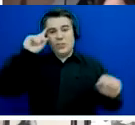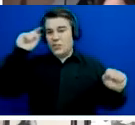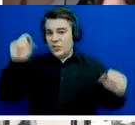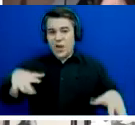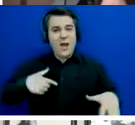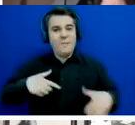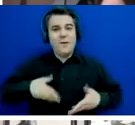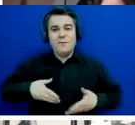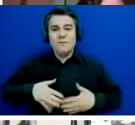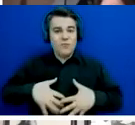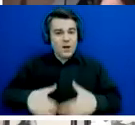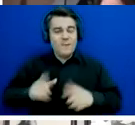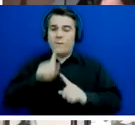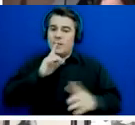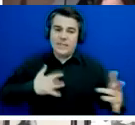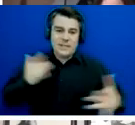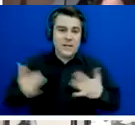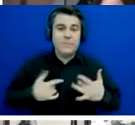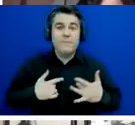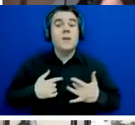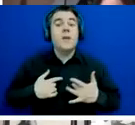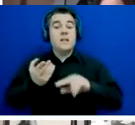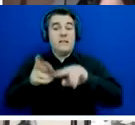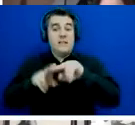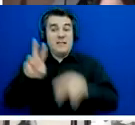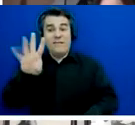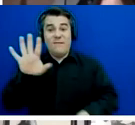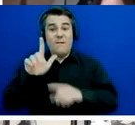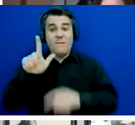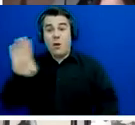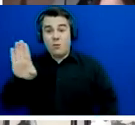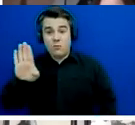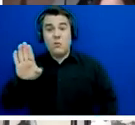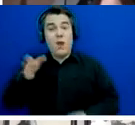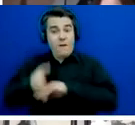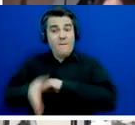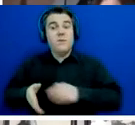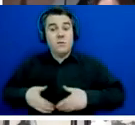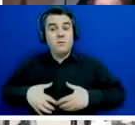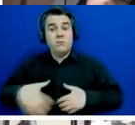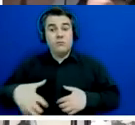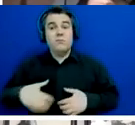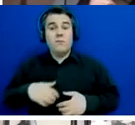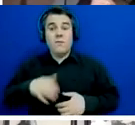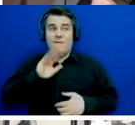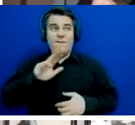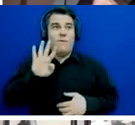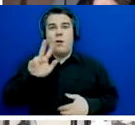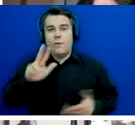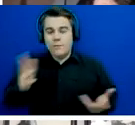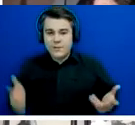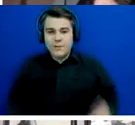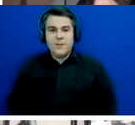was so excited. I gained 65 pounds when I had her at 43 years old, and